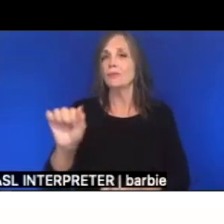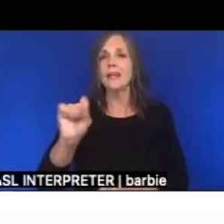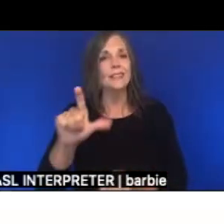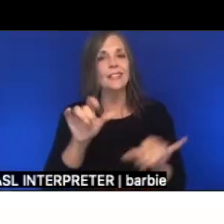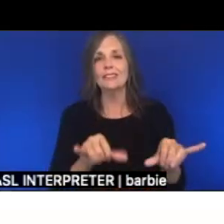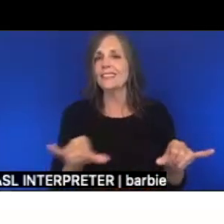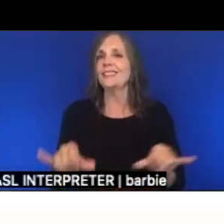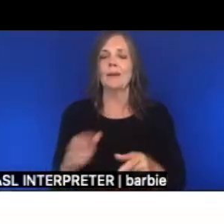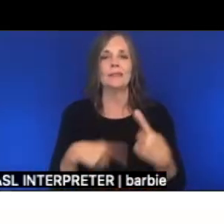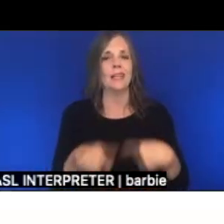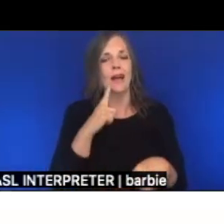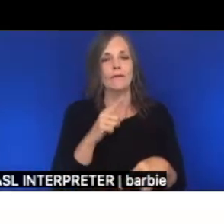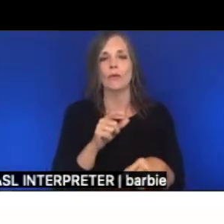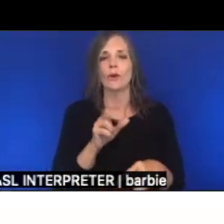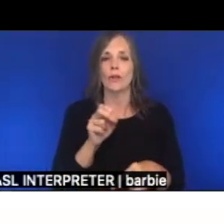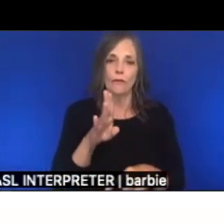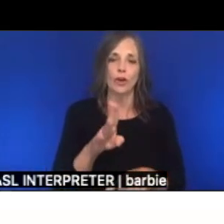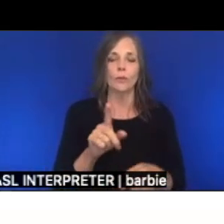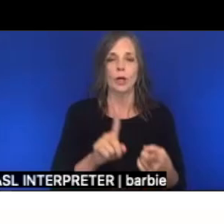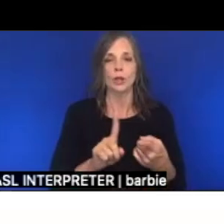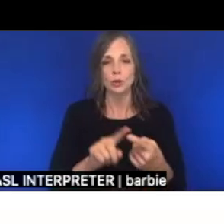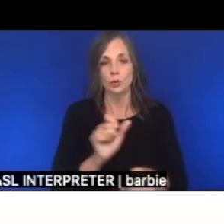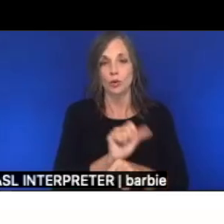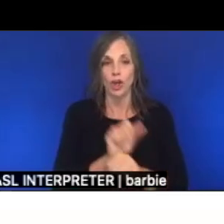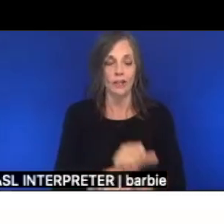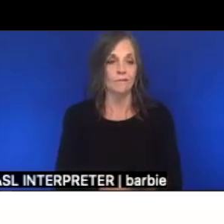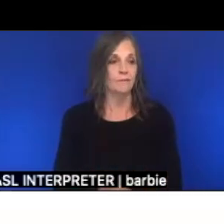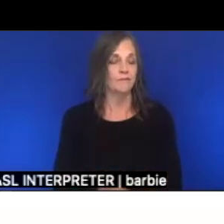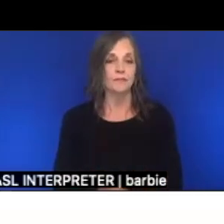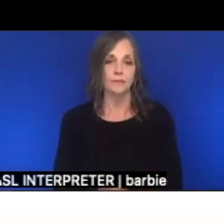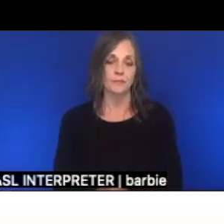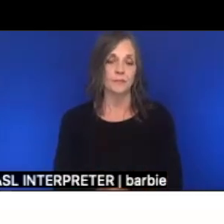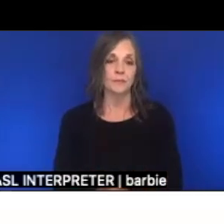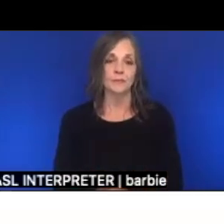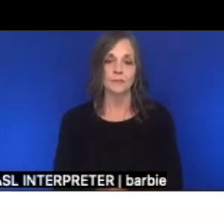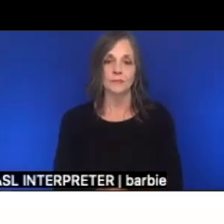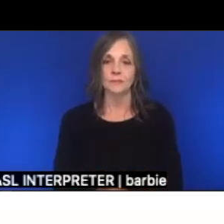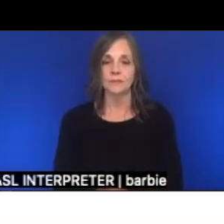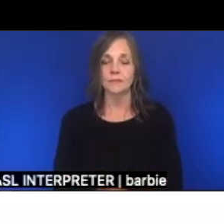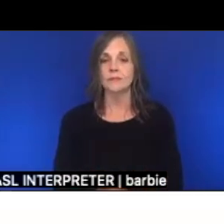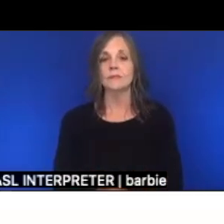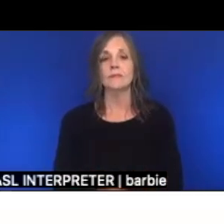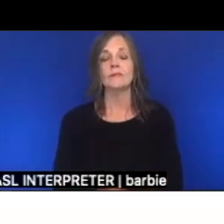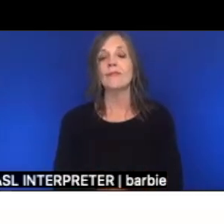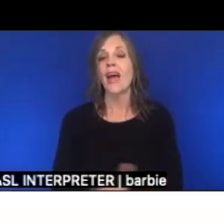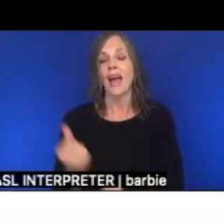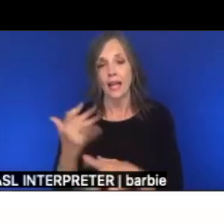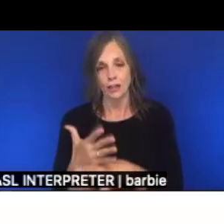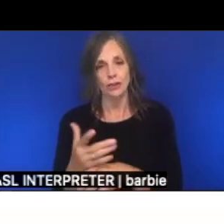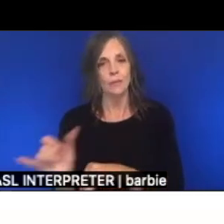signs for the verb to work. And it's exactly the same for the verb to work in German, which is